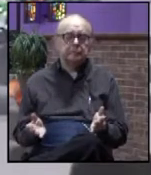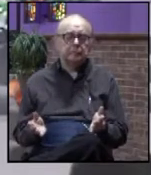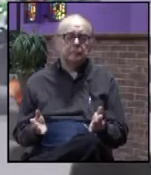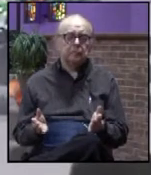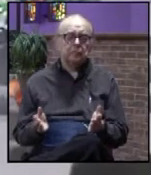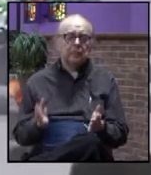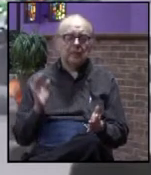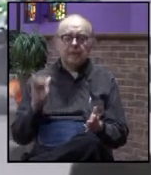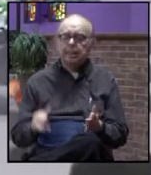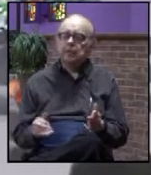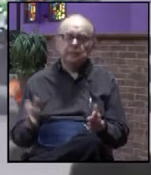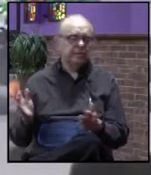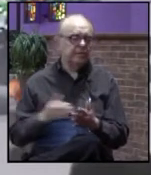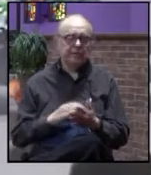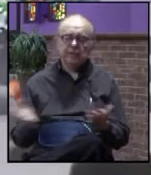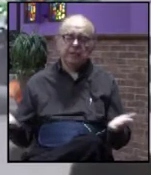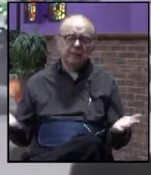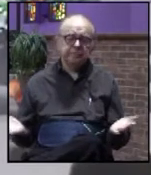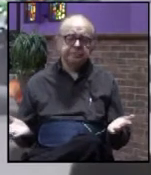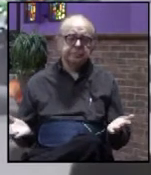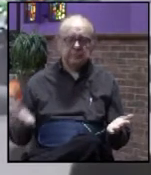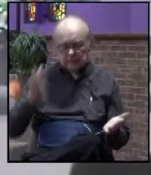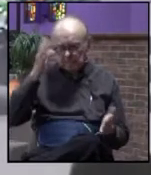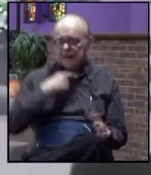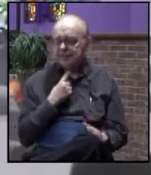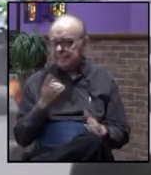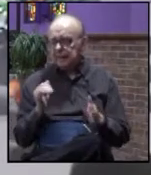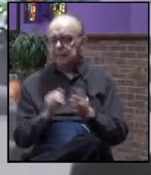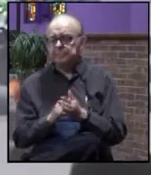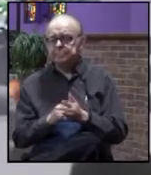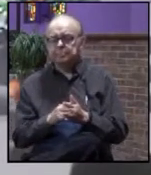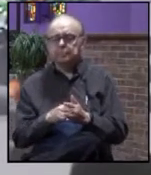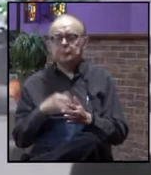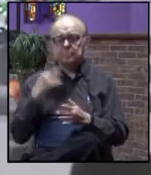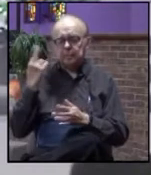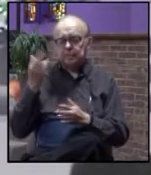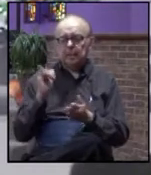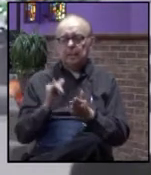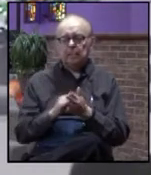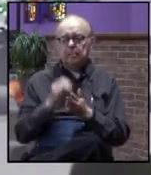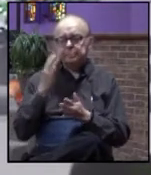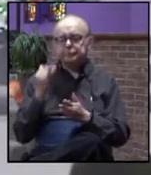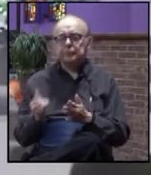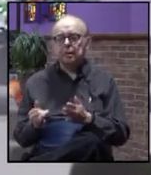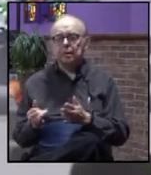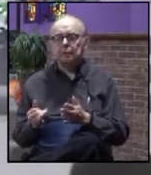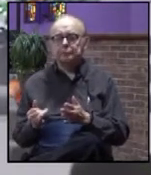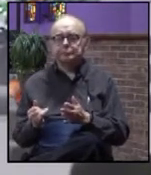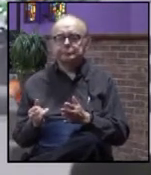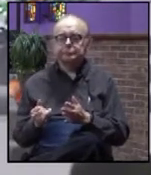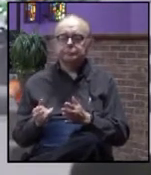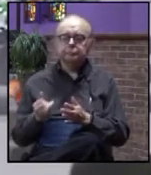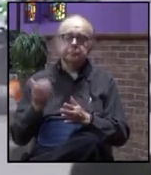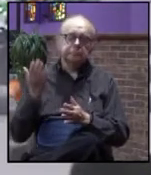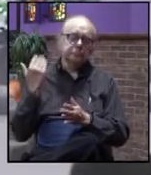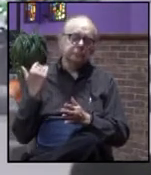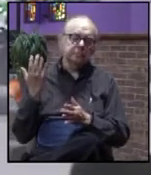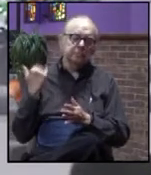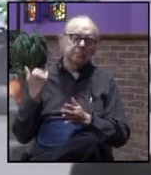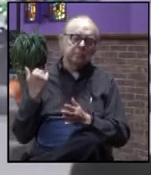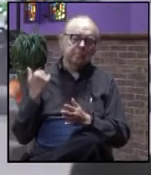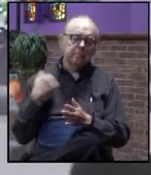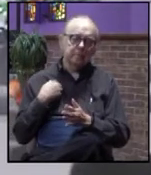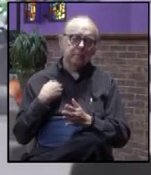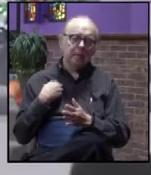We're still singing the same thing, but what he was saying was this. Well, the reason it is because back then you had the